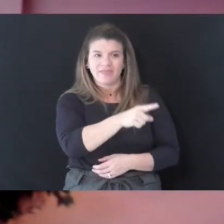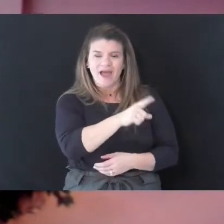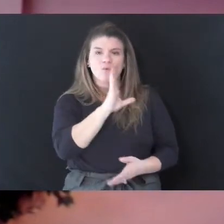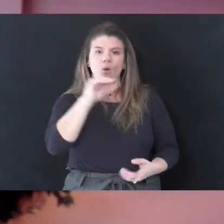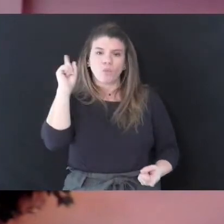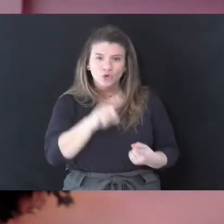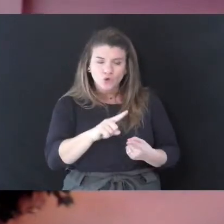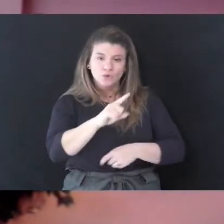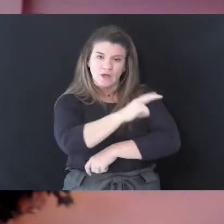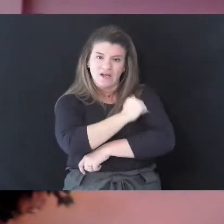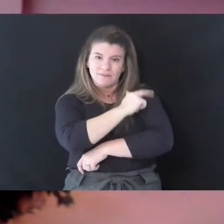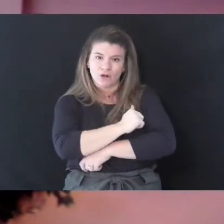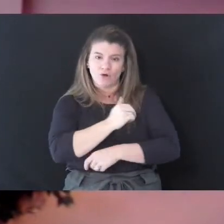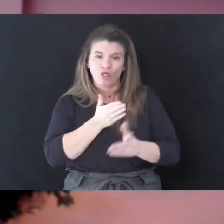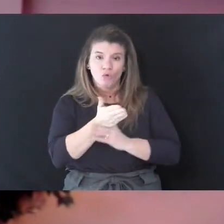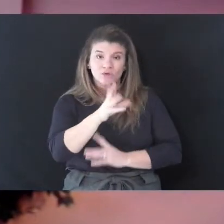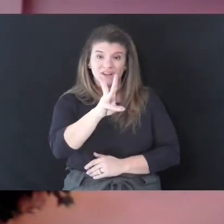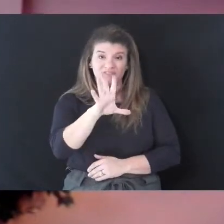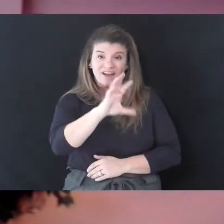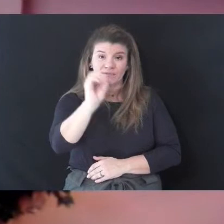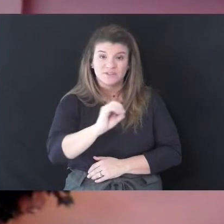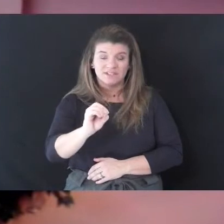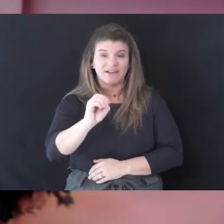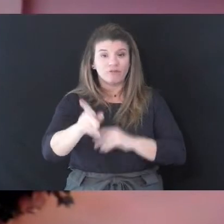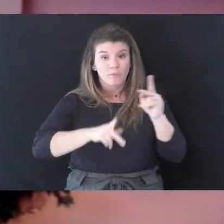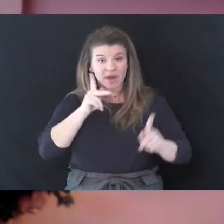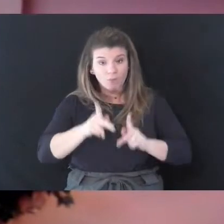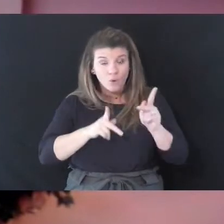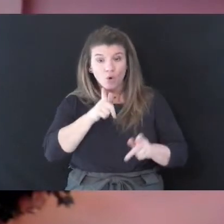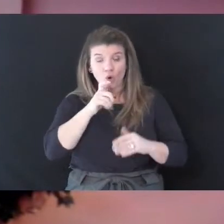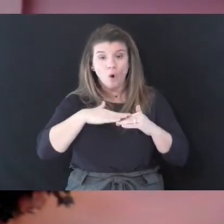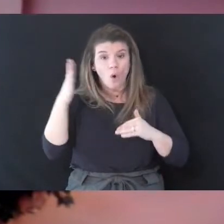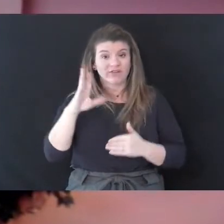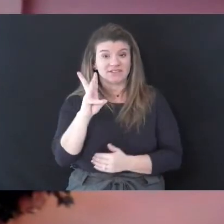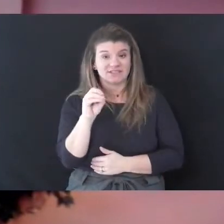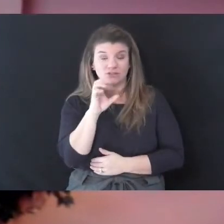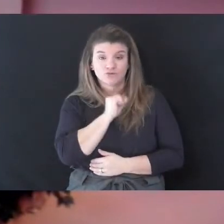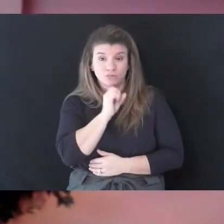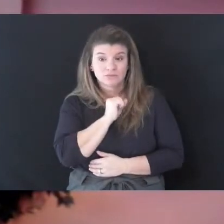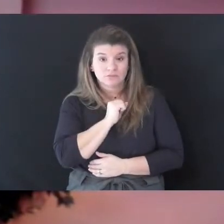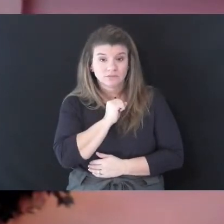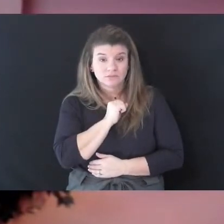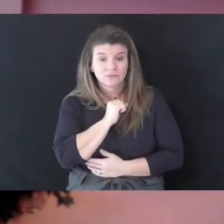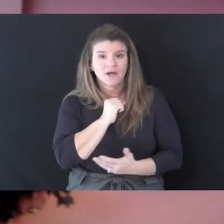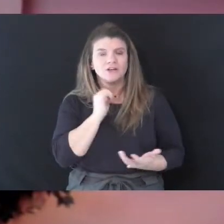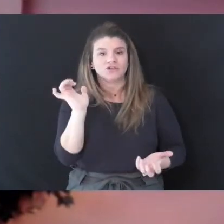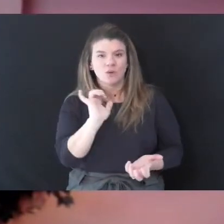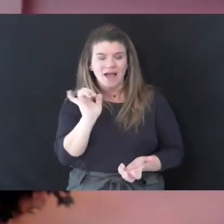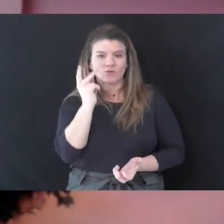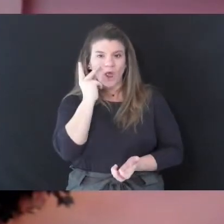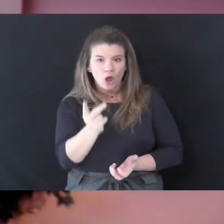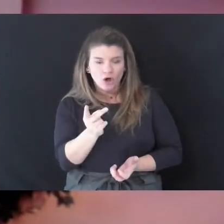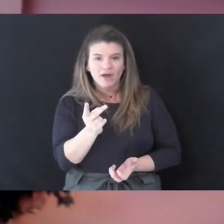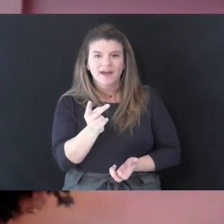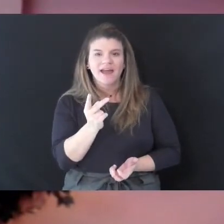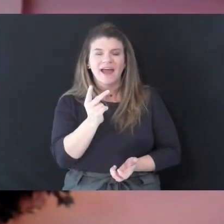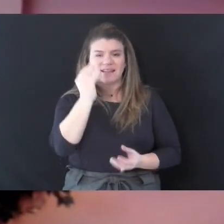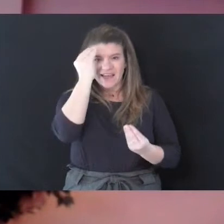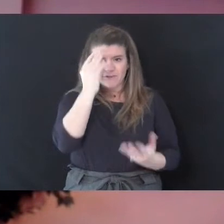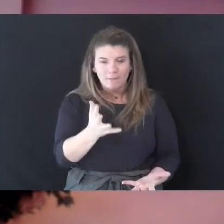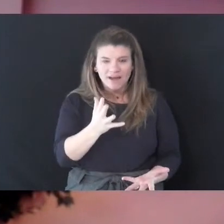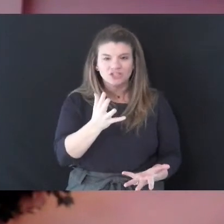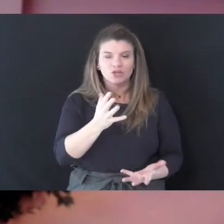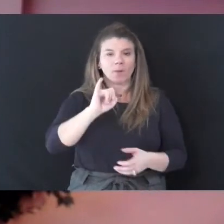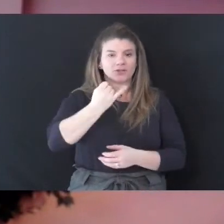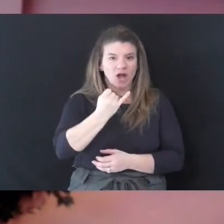hospitalizations by 60% for people that are over 60 years old. And as we look at the data on the